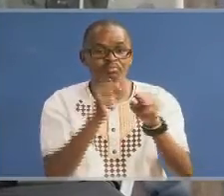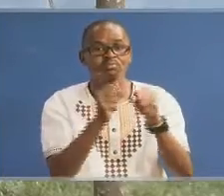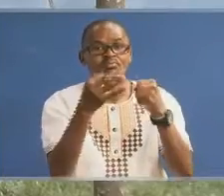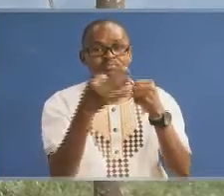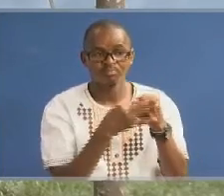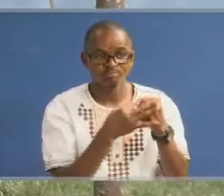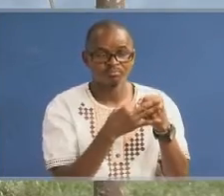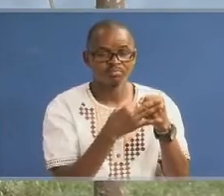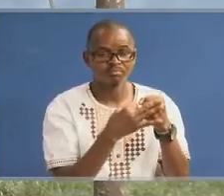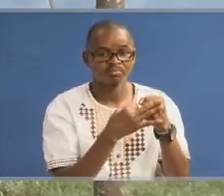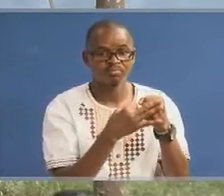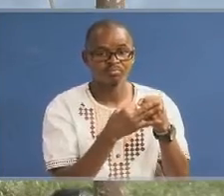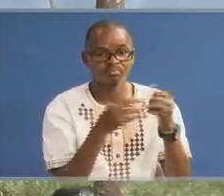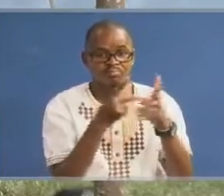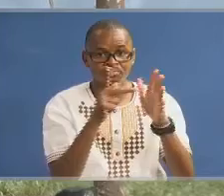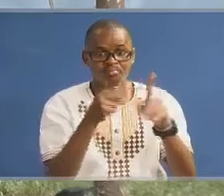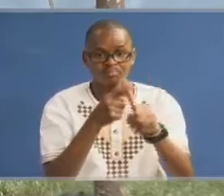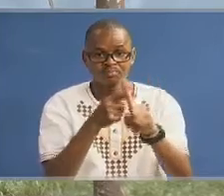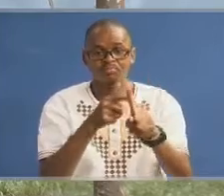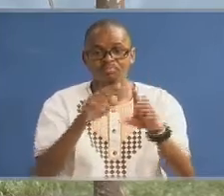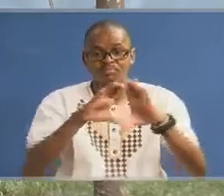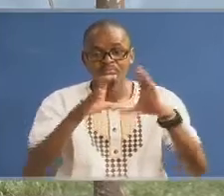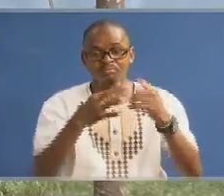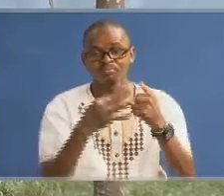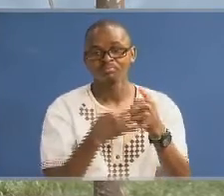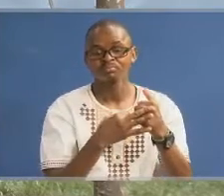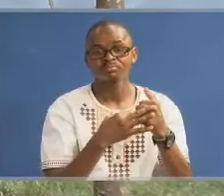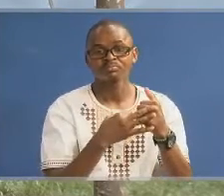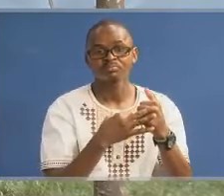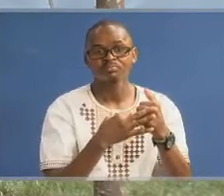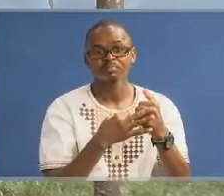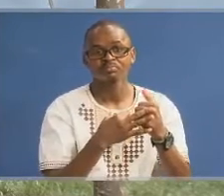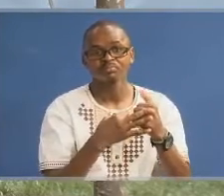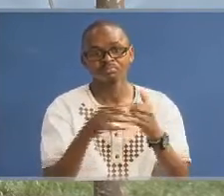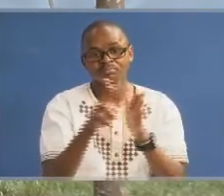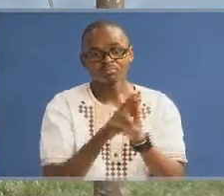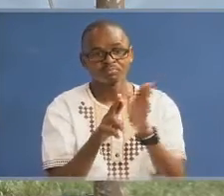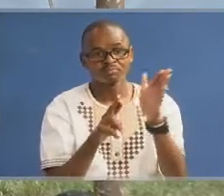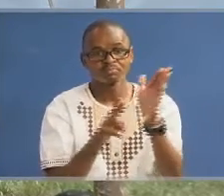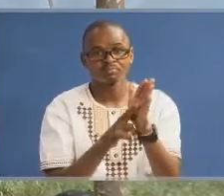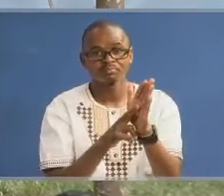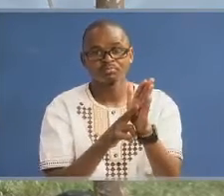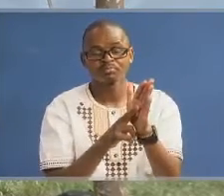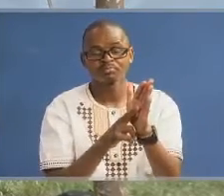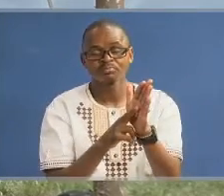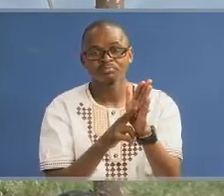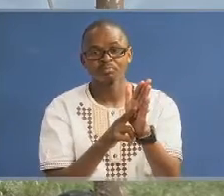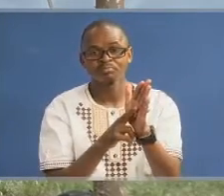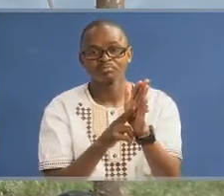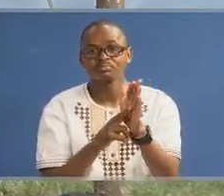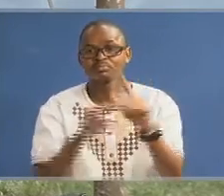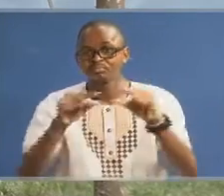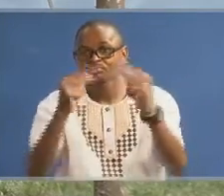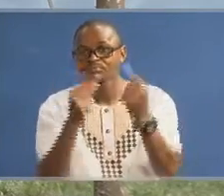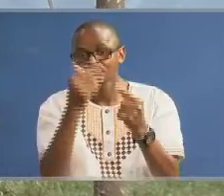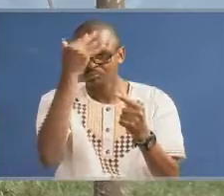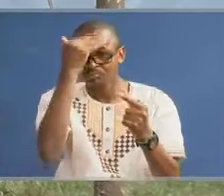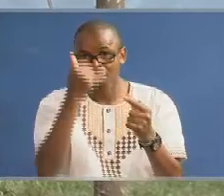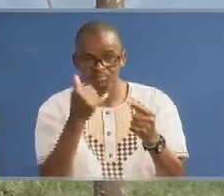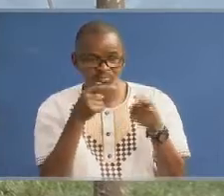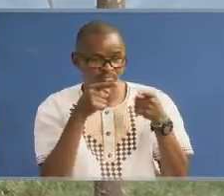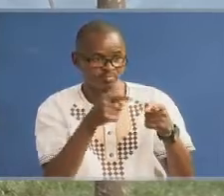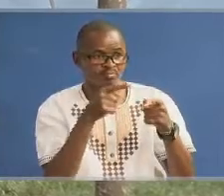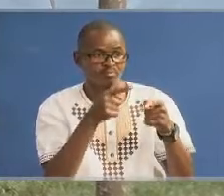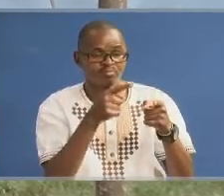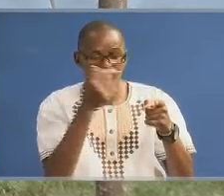18. Mutu ametoka kirasi 8. Muna mulijista kwa chama kwa nini? Muna muruhusu kwa nini munajua